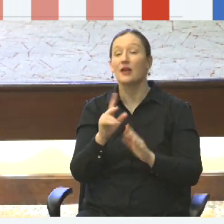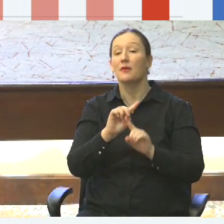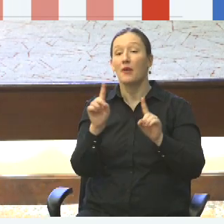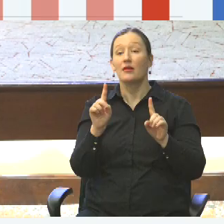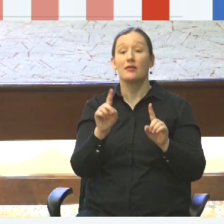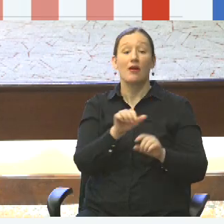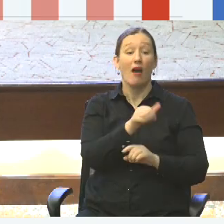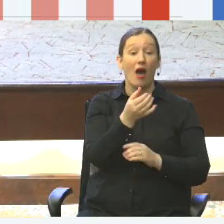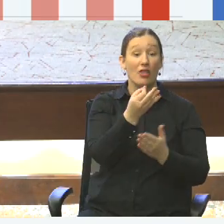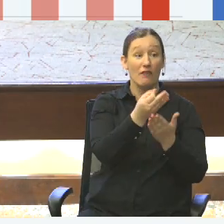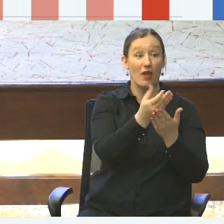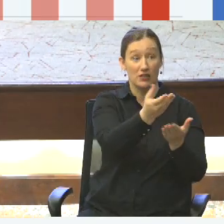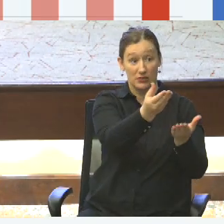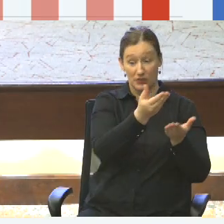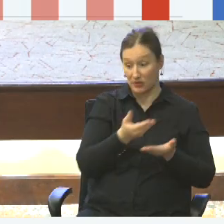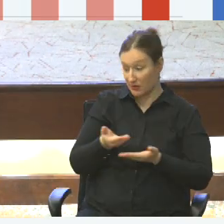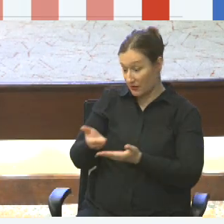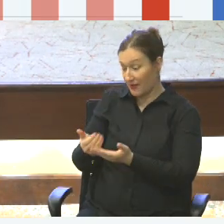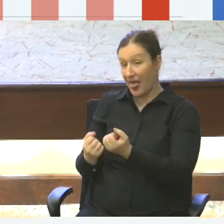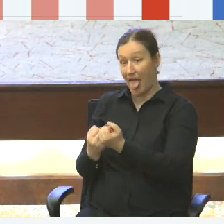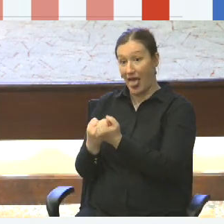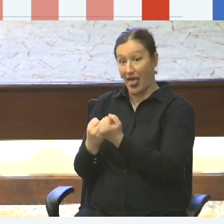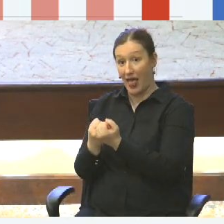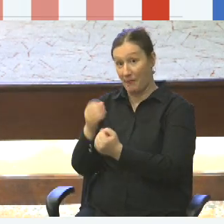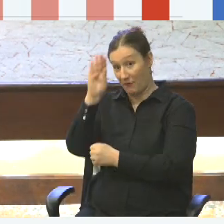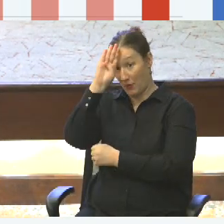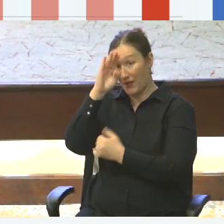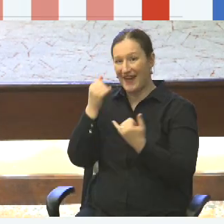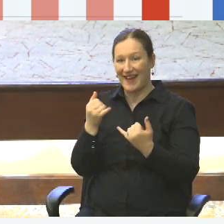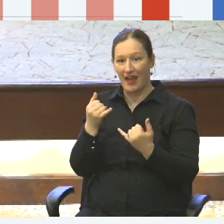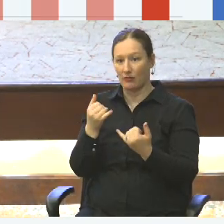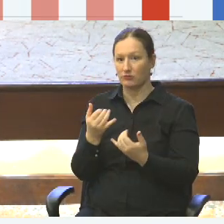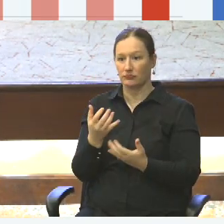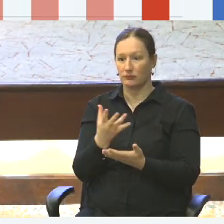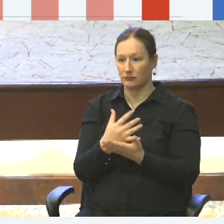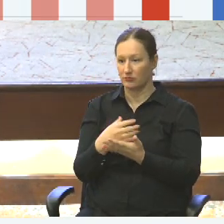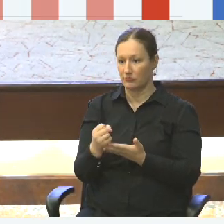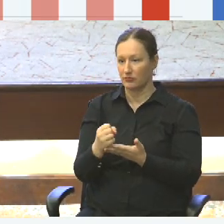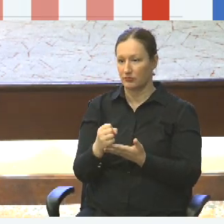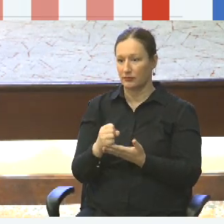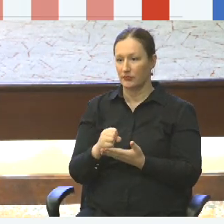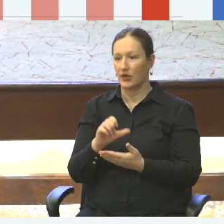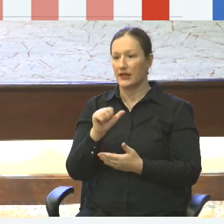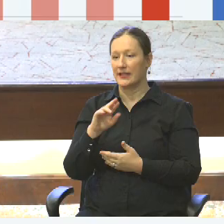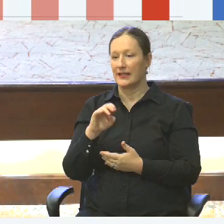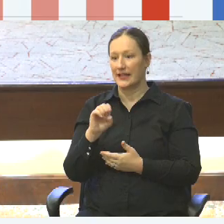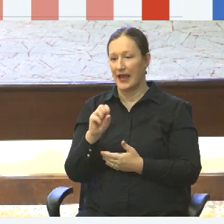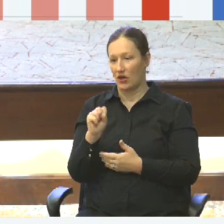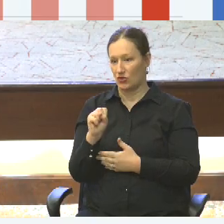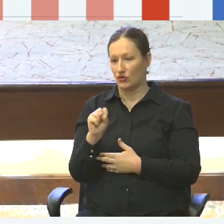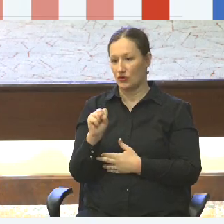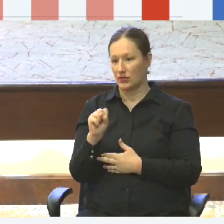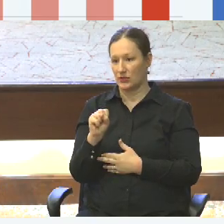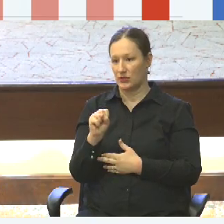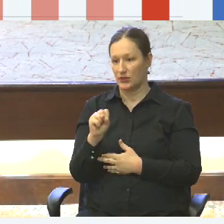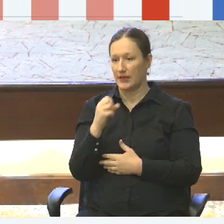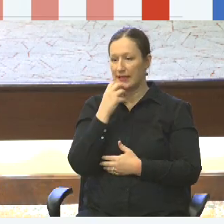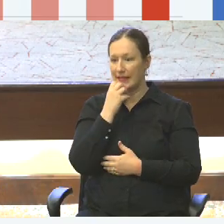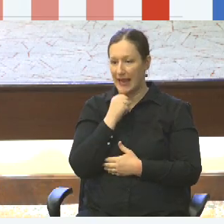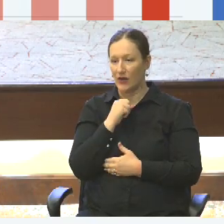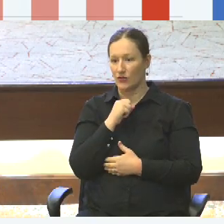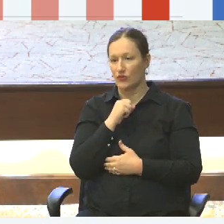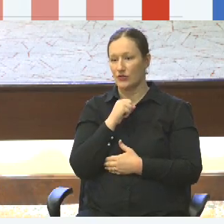fire department's operating expenses during those years as well. But with CARES Act fund gone now, that came back in